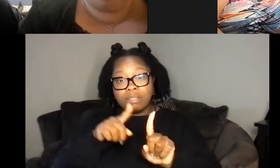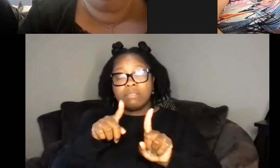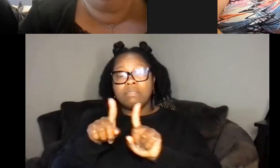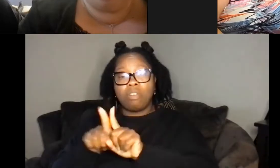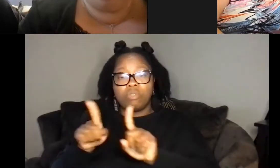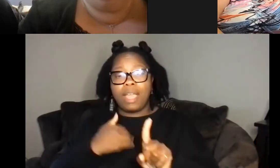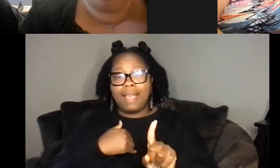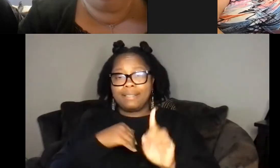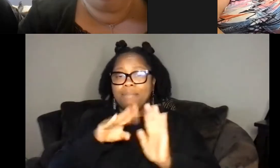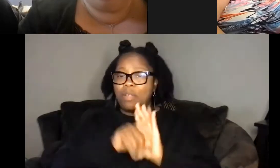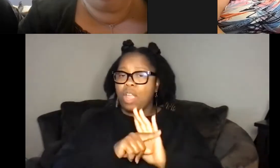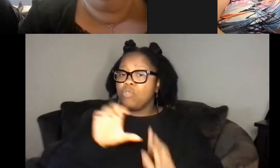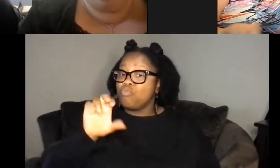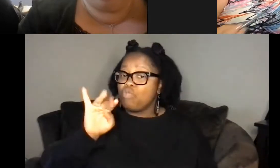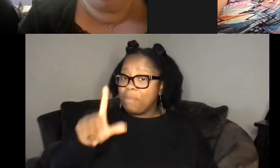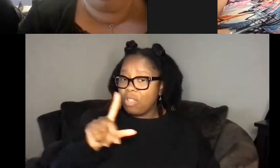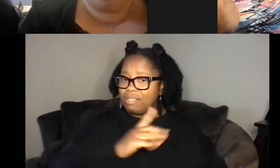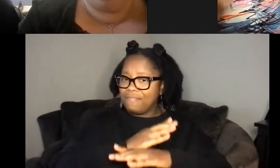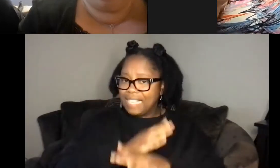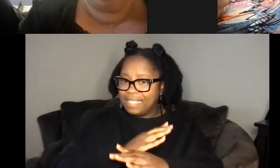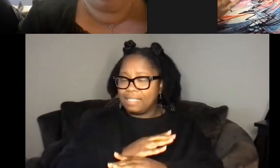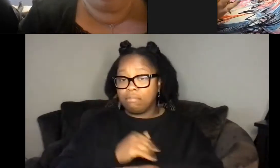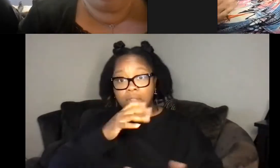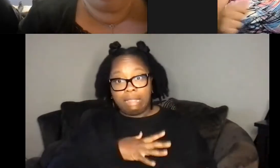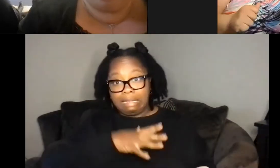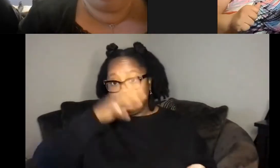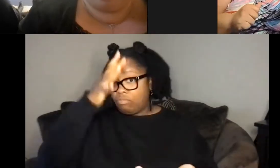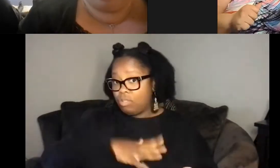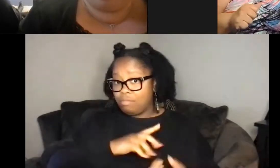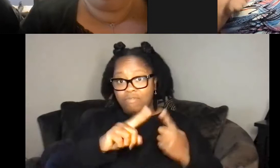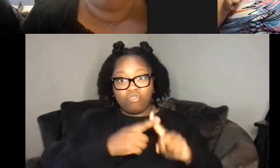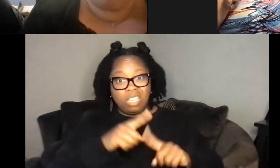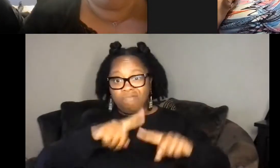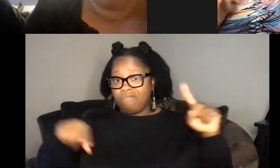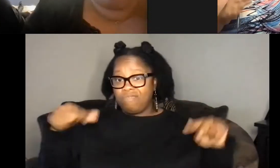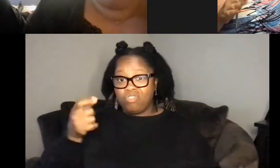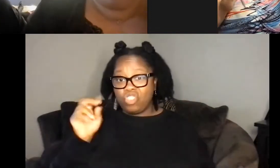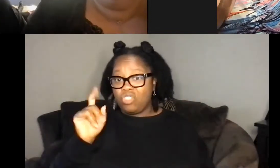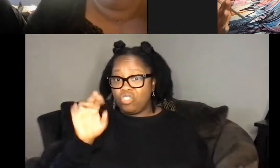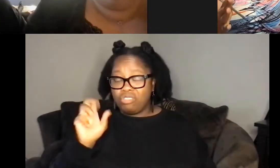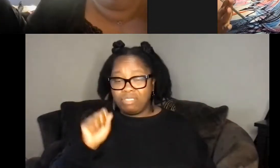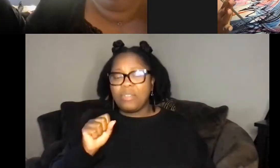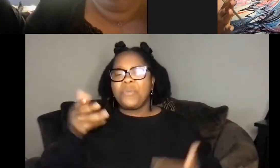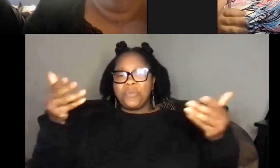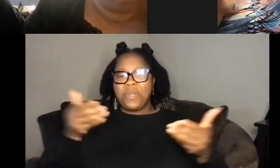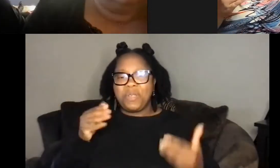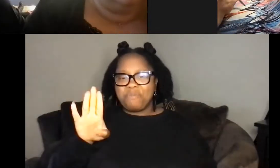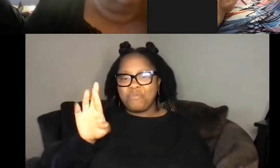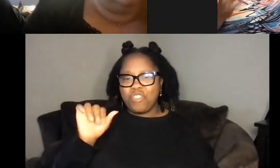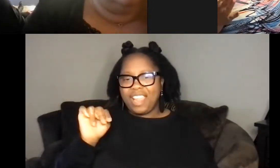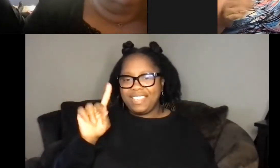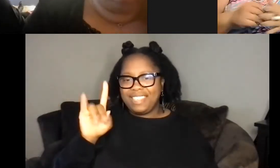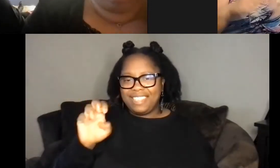in criminal defense. Ladies and gentlemen and friends of all gens, Please welcome Brandie Sendziak. And